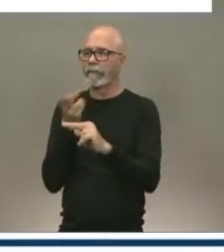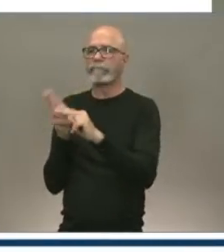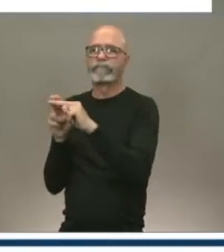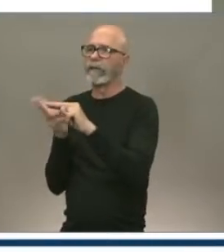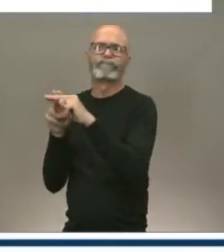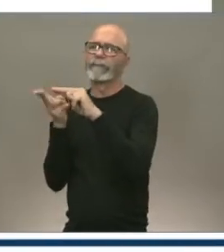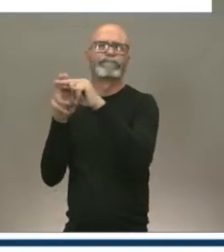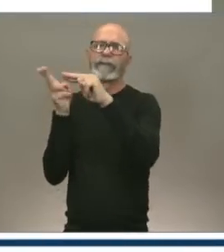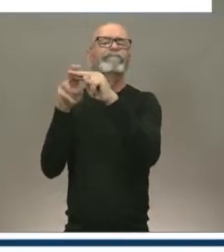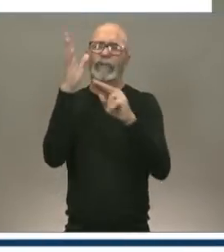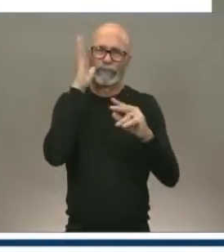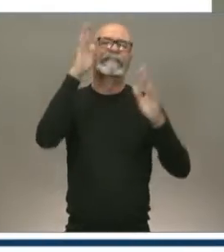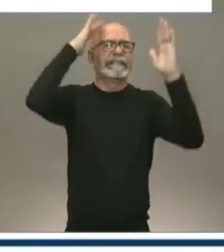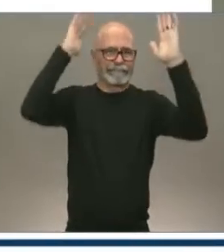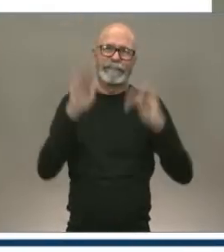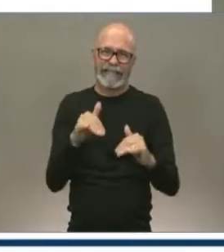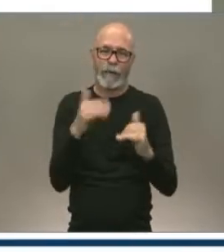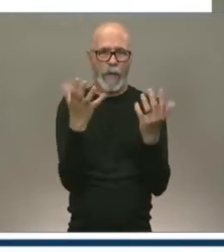and there are